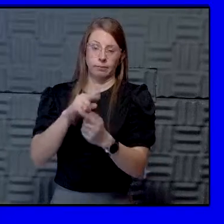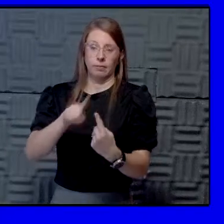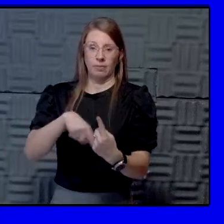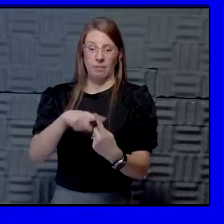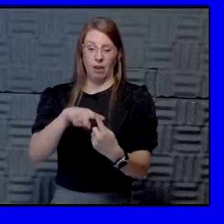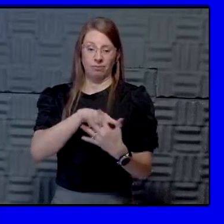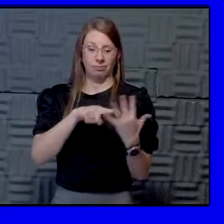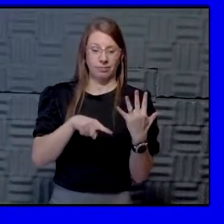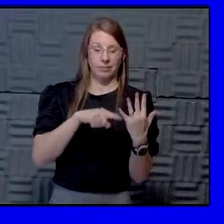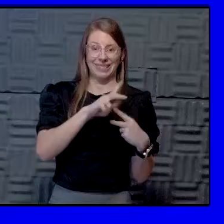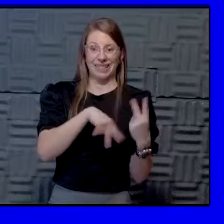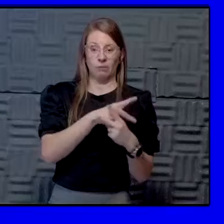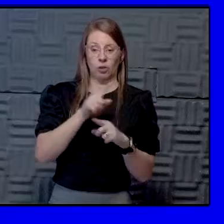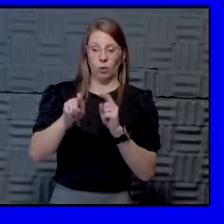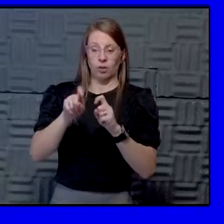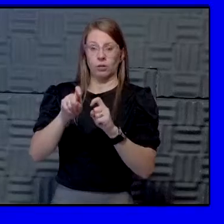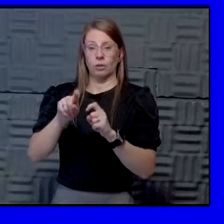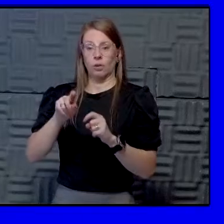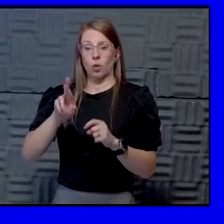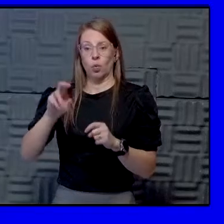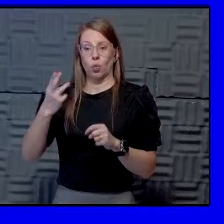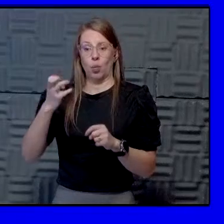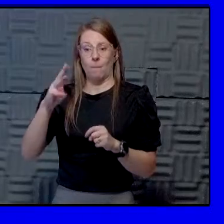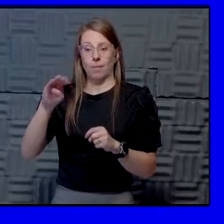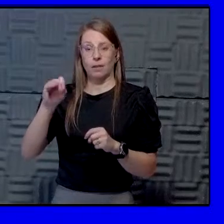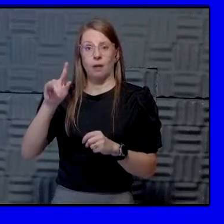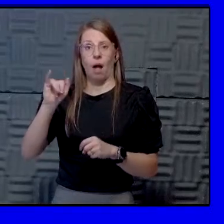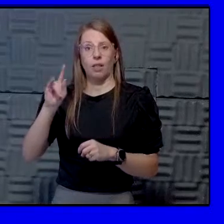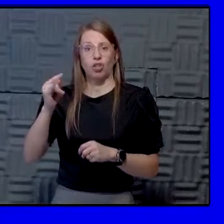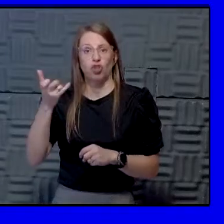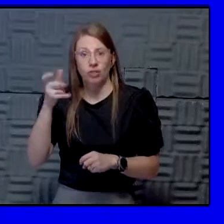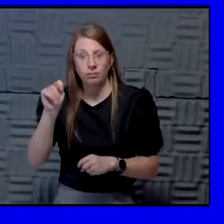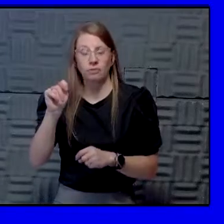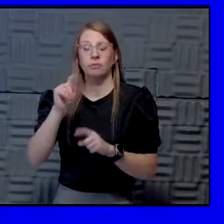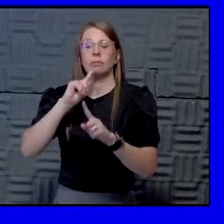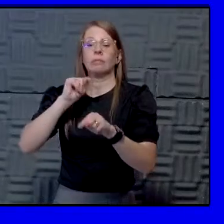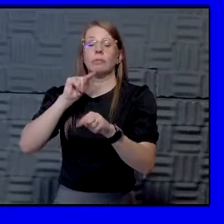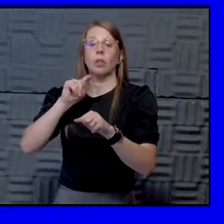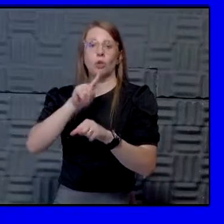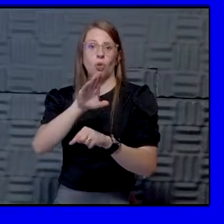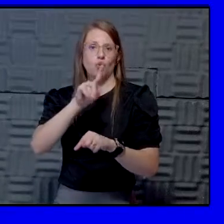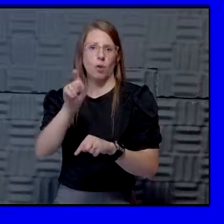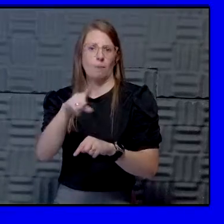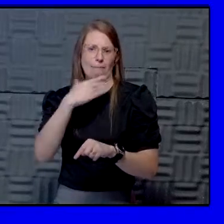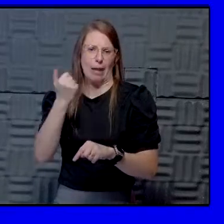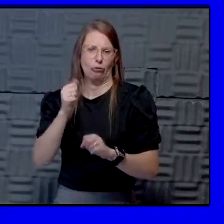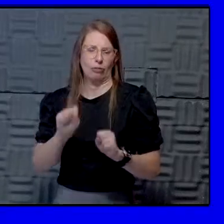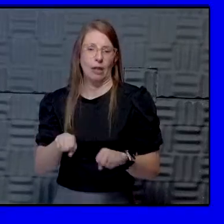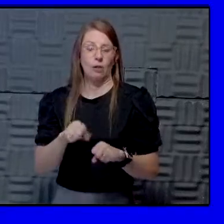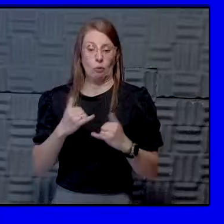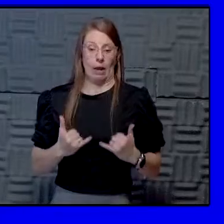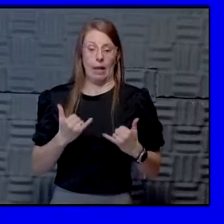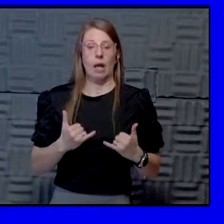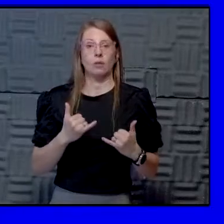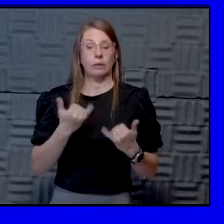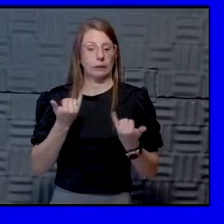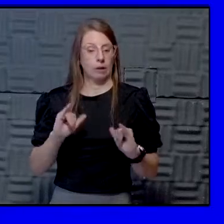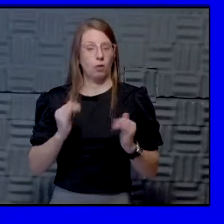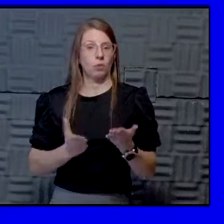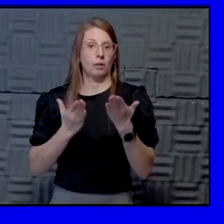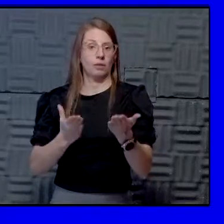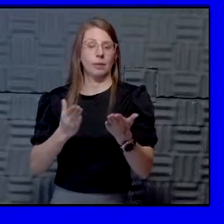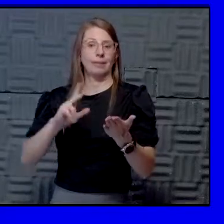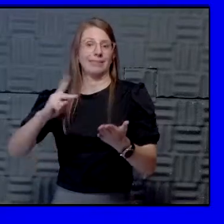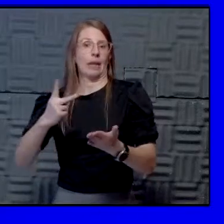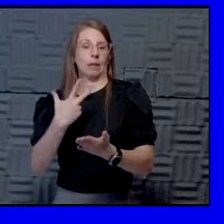types of questions, and that rheumatologist can probably answer those questions a little bit better. But again, I think right now we would still recommend going ahead and getting